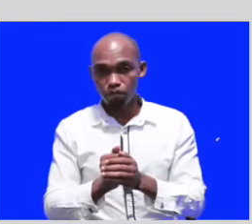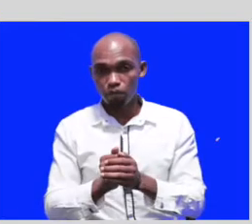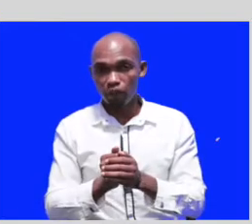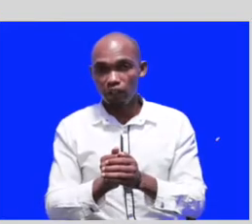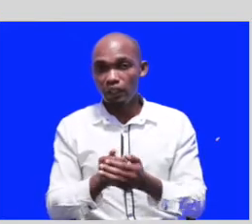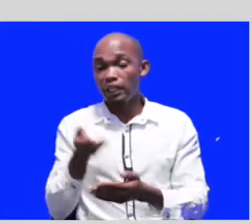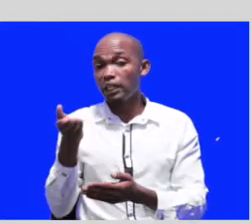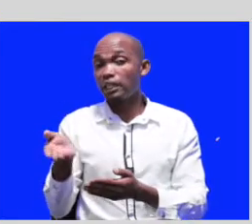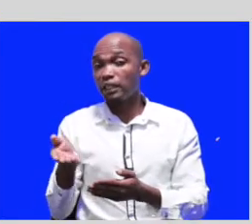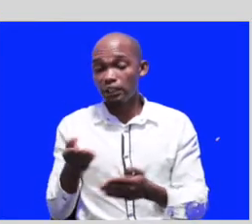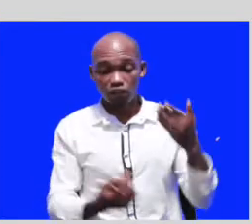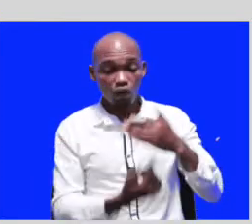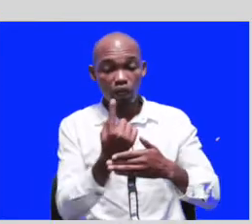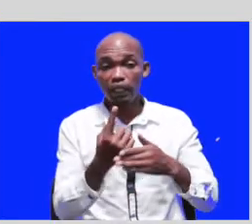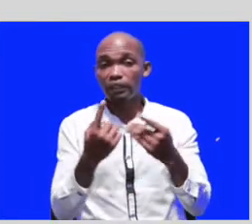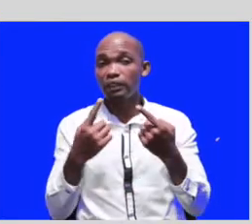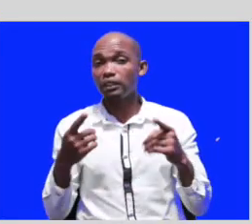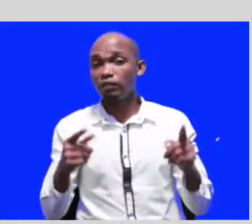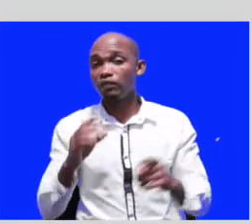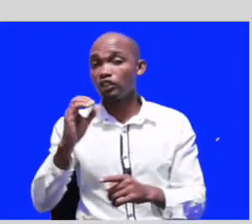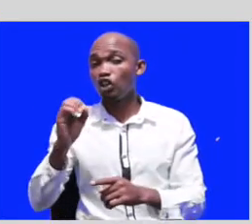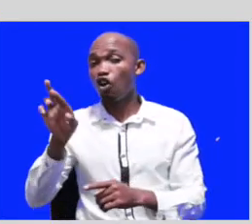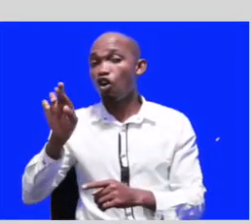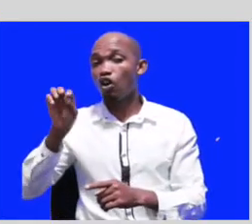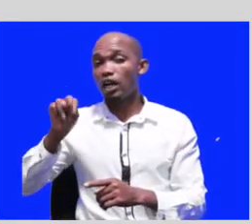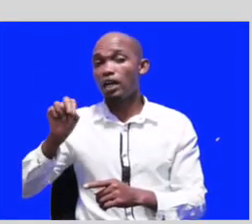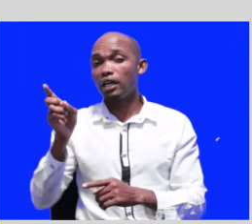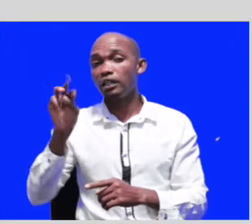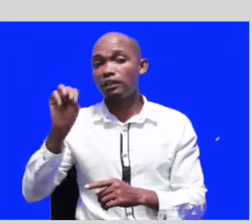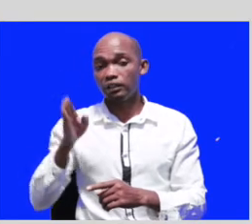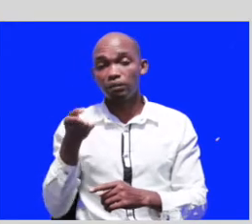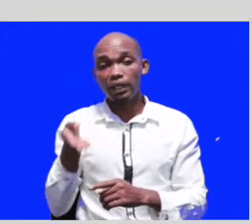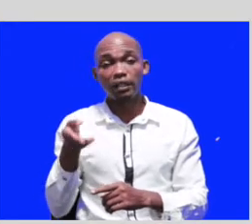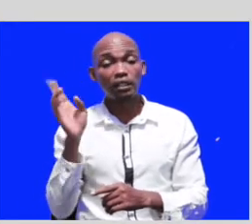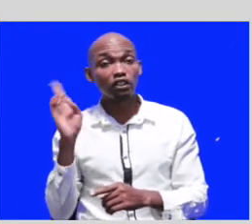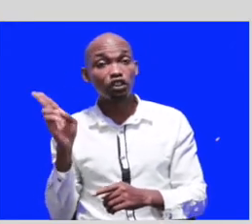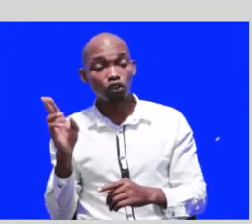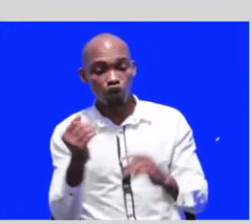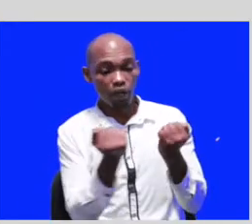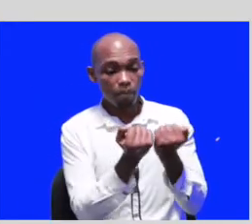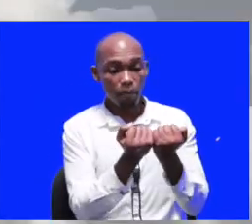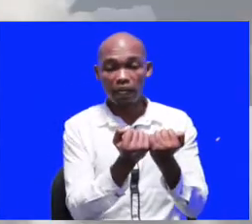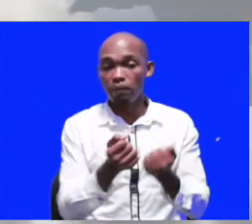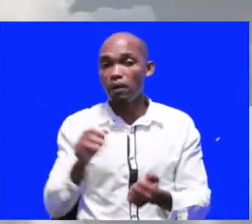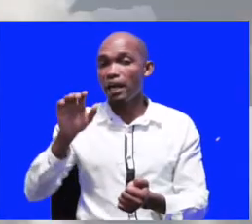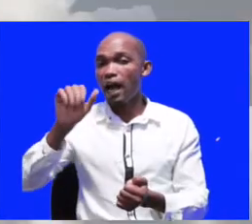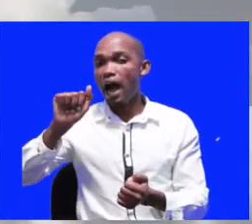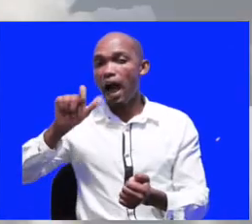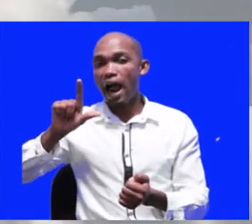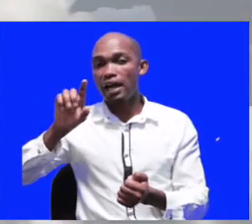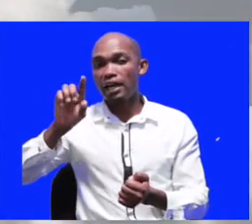is present in almost all organic compounds. This theory was advanced by Alexander Oparin